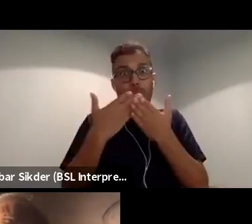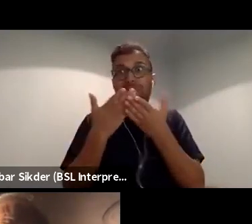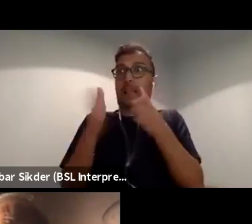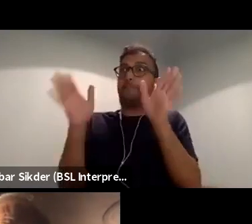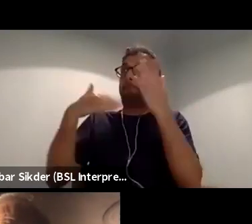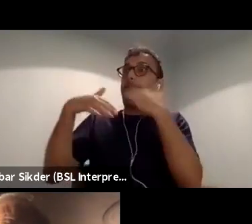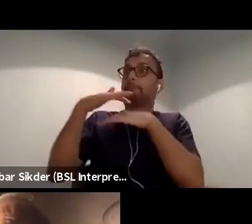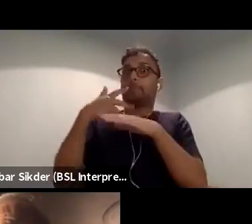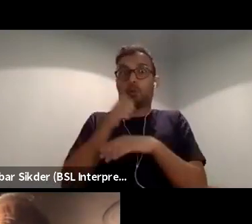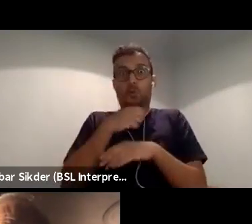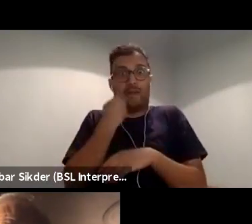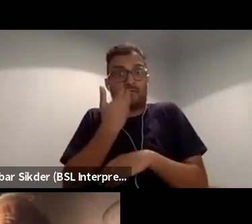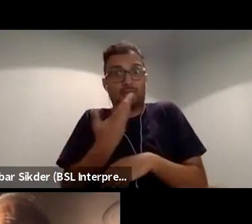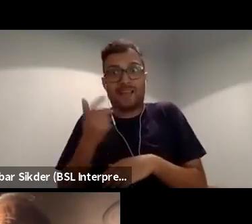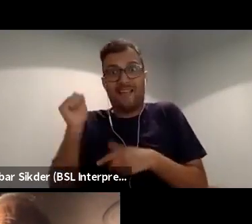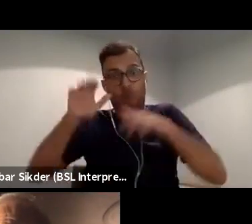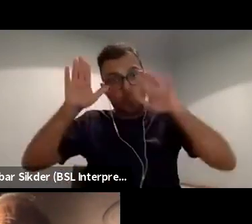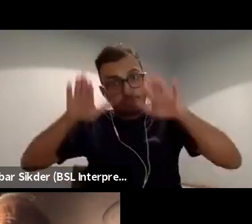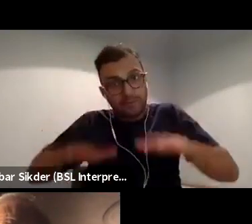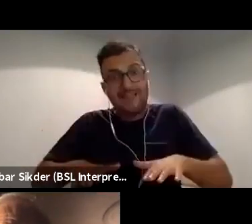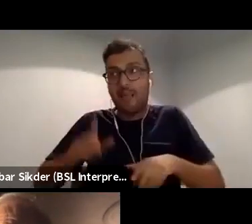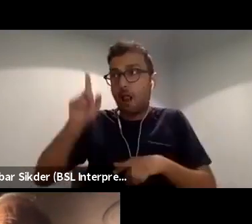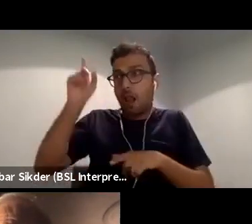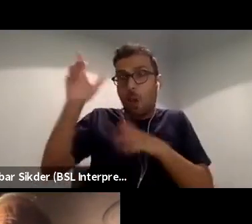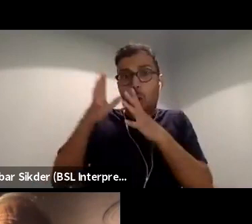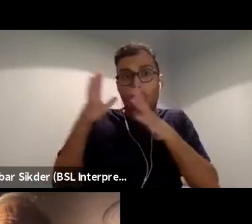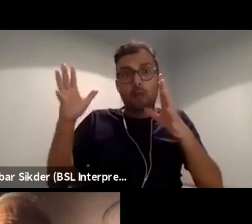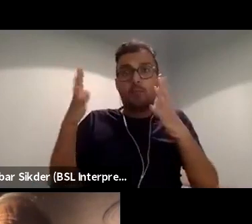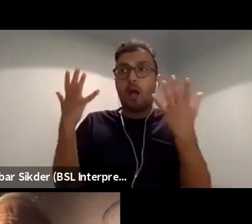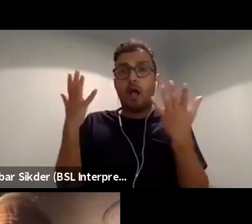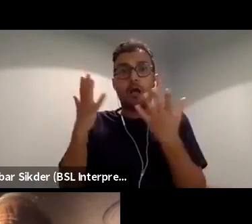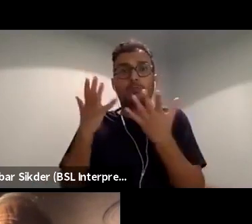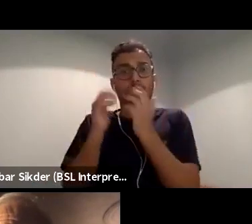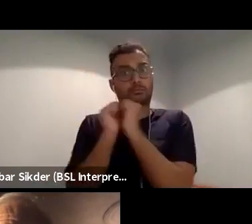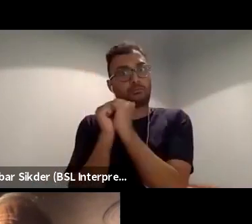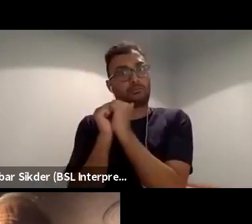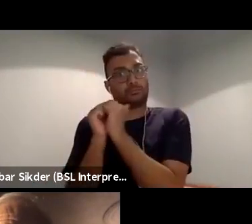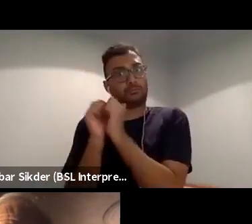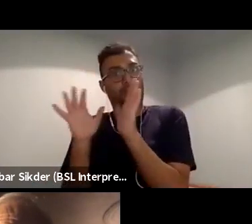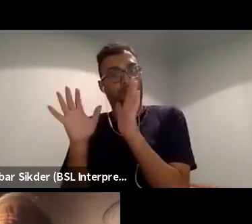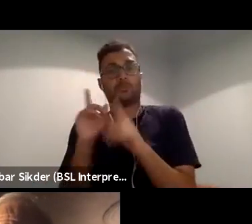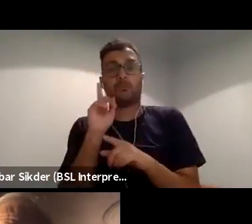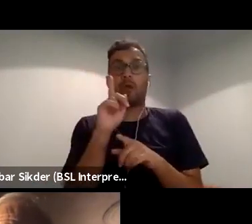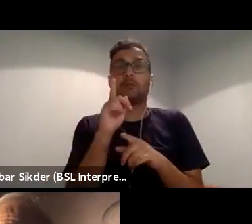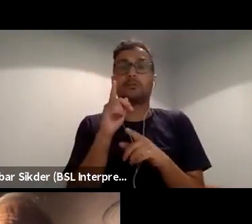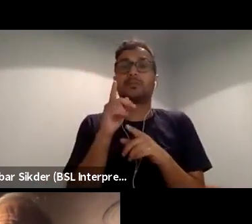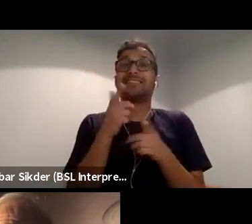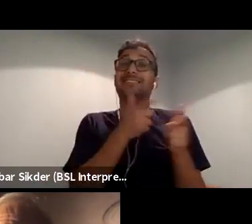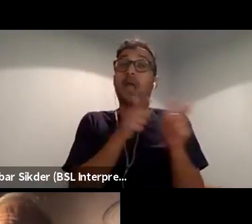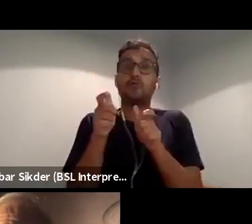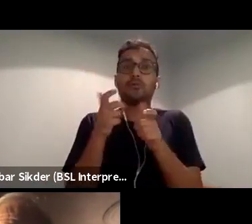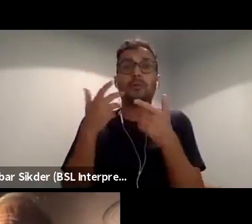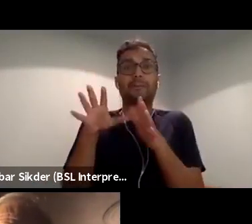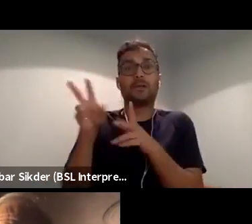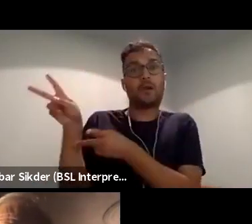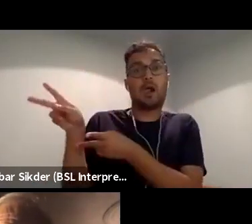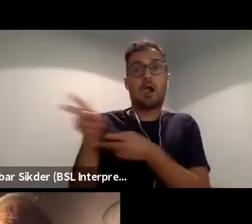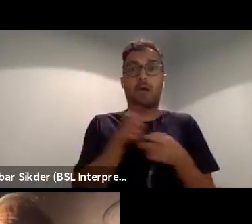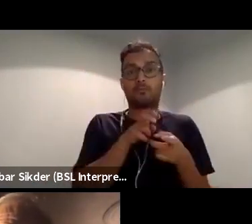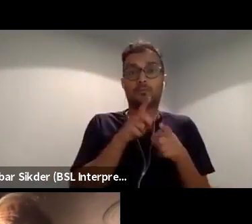terrorists for their own usage. And even something as small as that, it gives really good context to the reader as